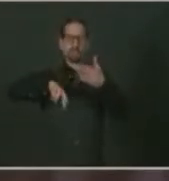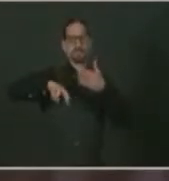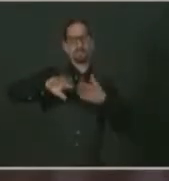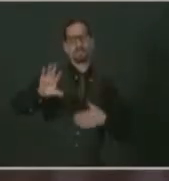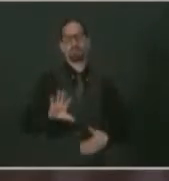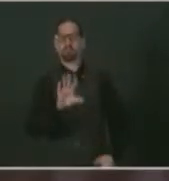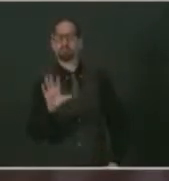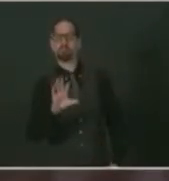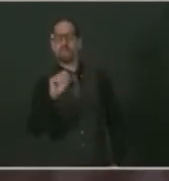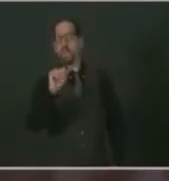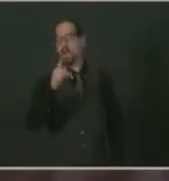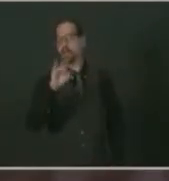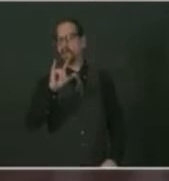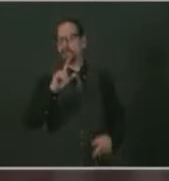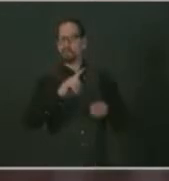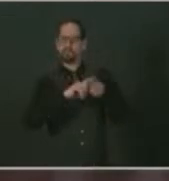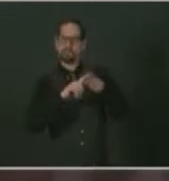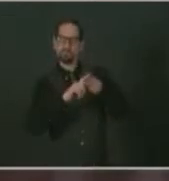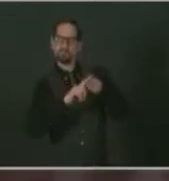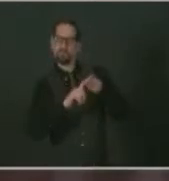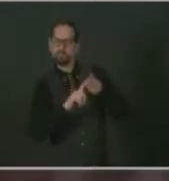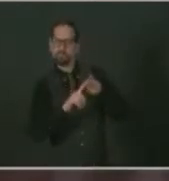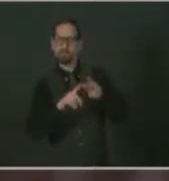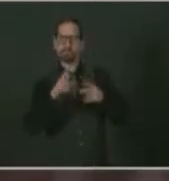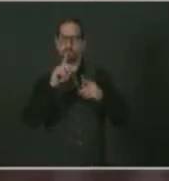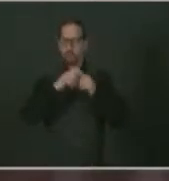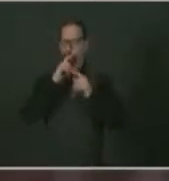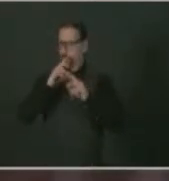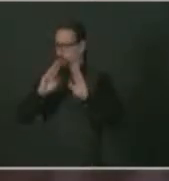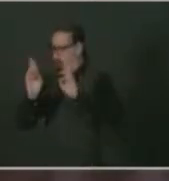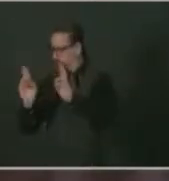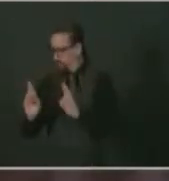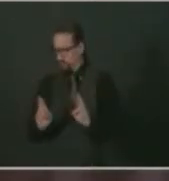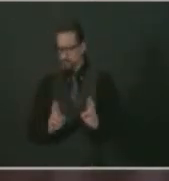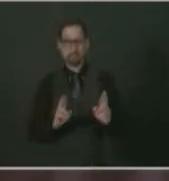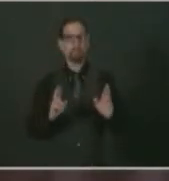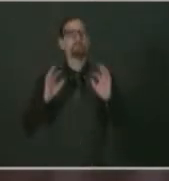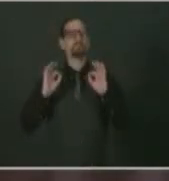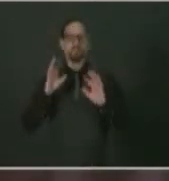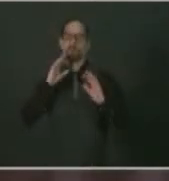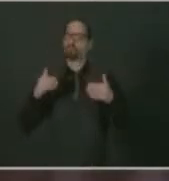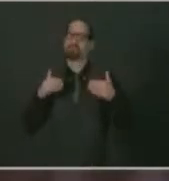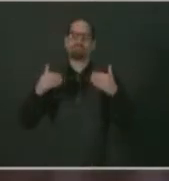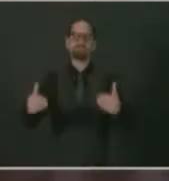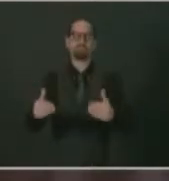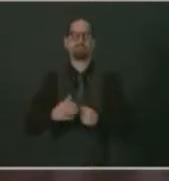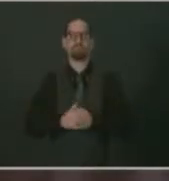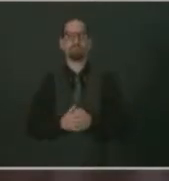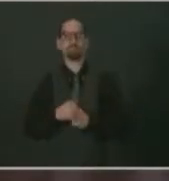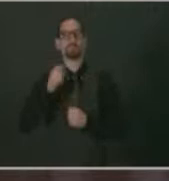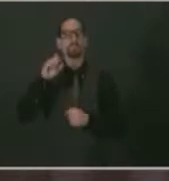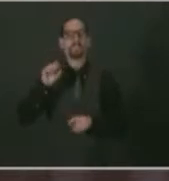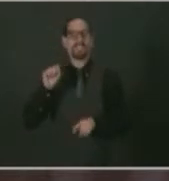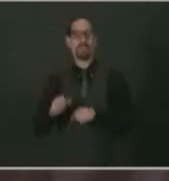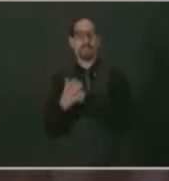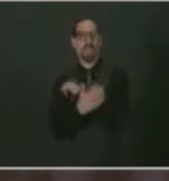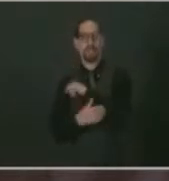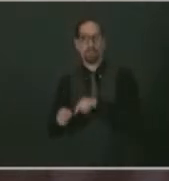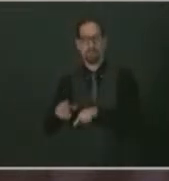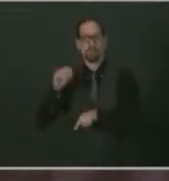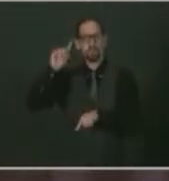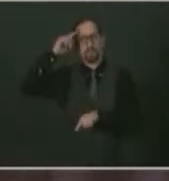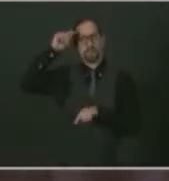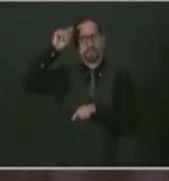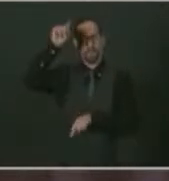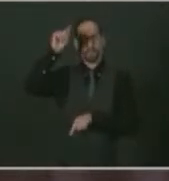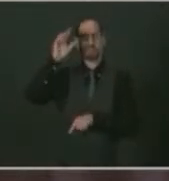local municipalities are ready to go. As far as South County and Woonsocket, we're going to begin with 1 day a week, 2 to